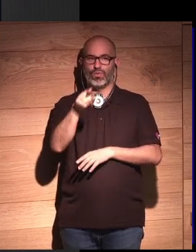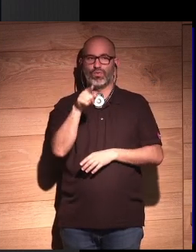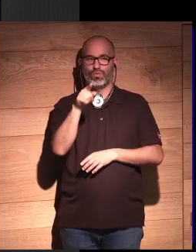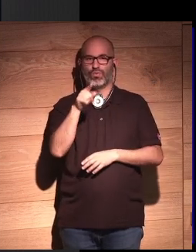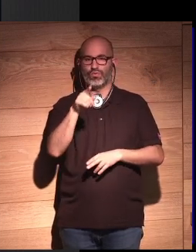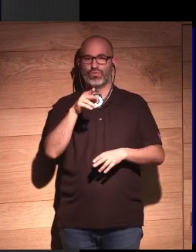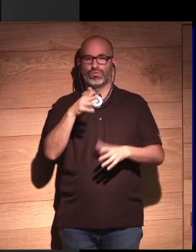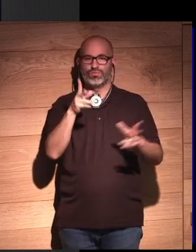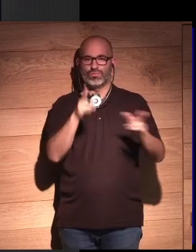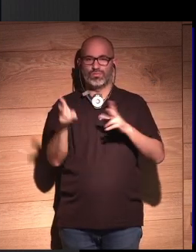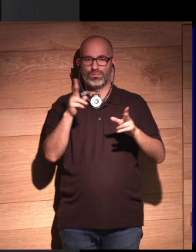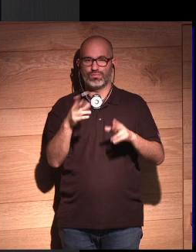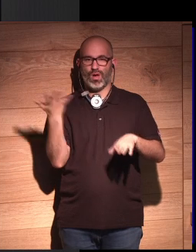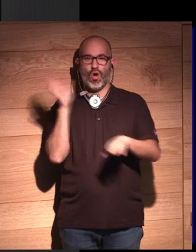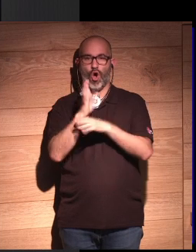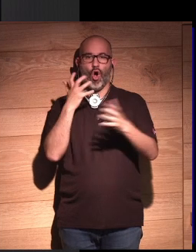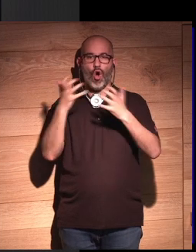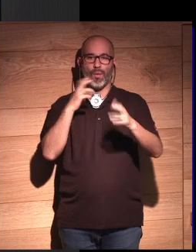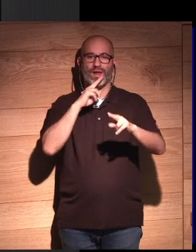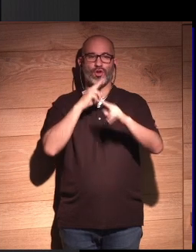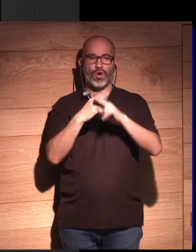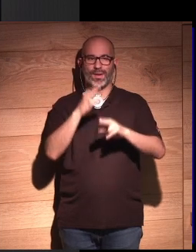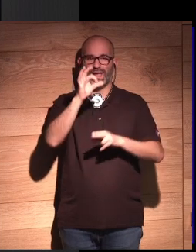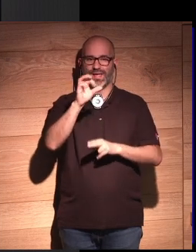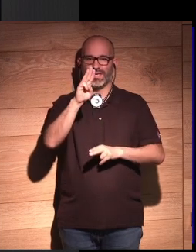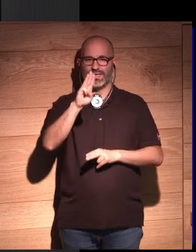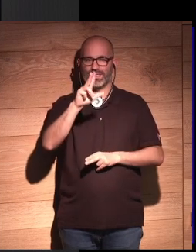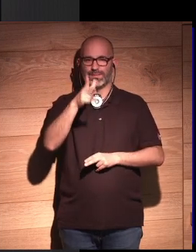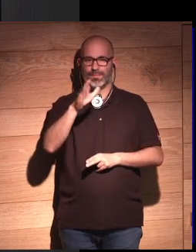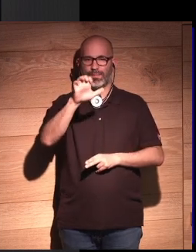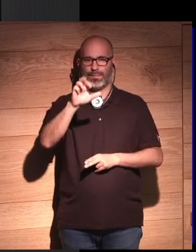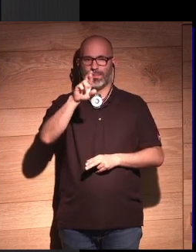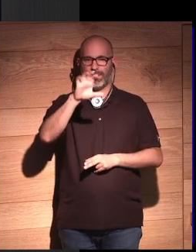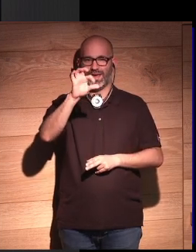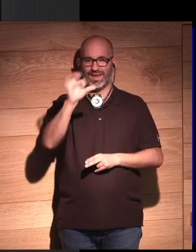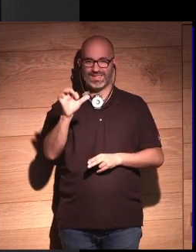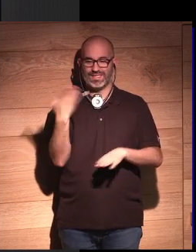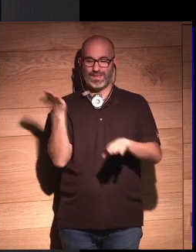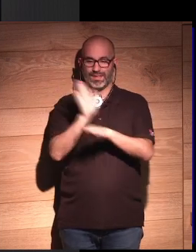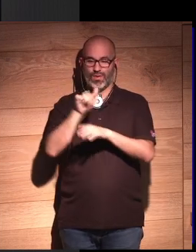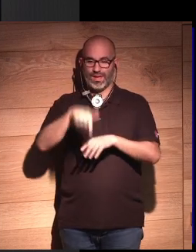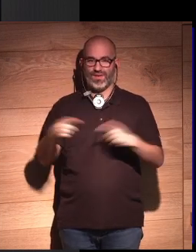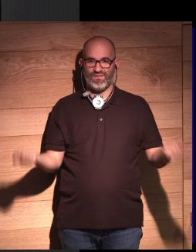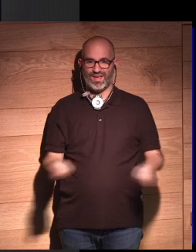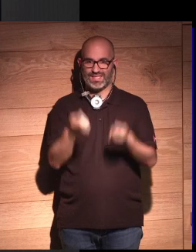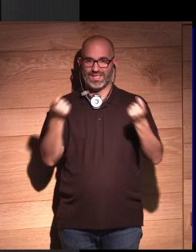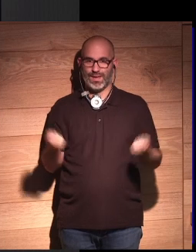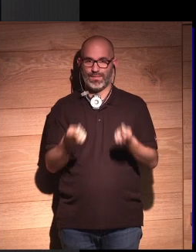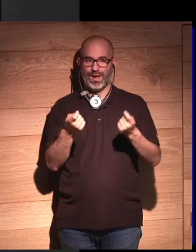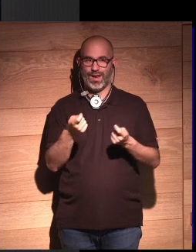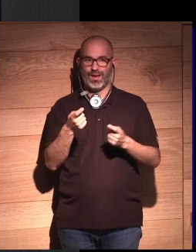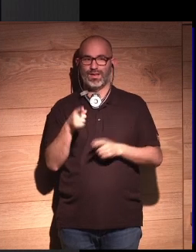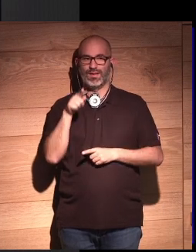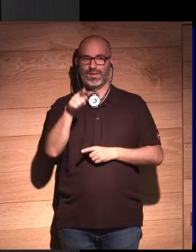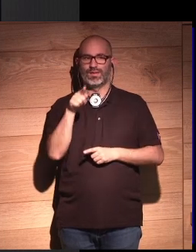3-part series that's actually being featured here at the festival. It's on the Oculus Rift. It was made by